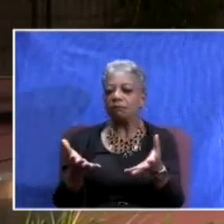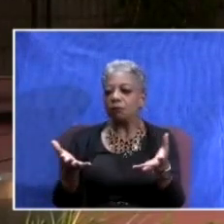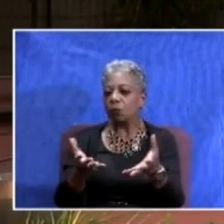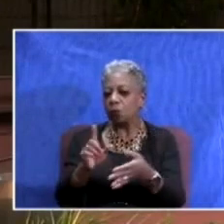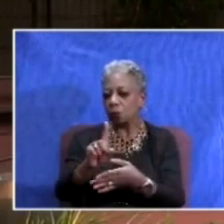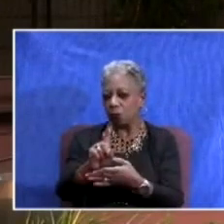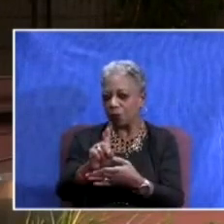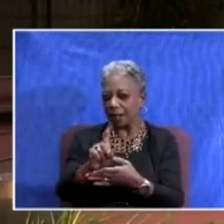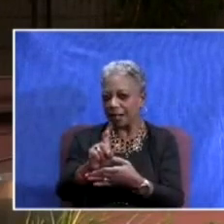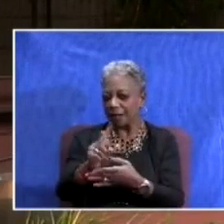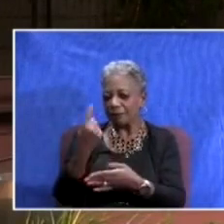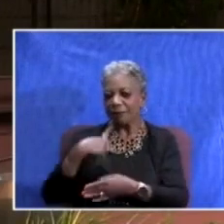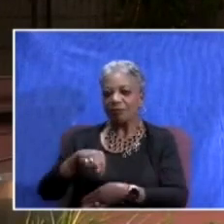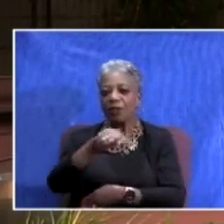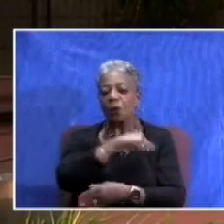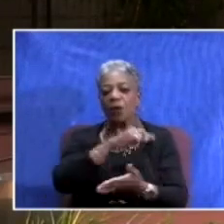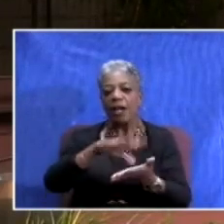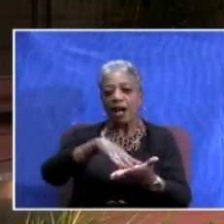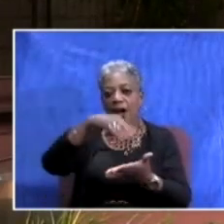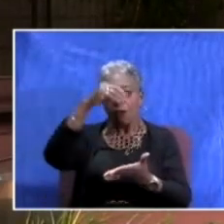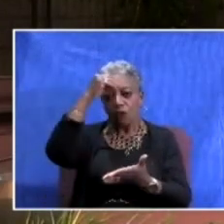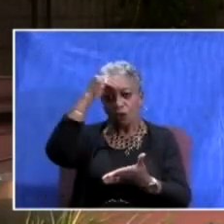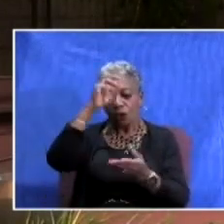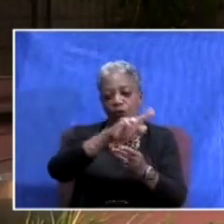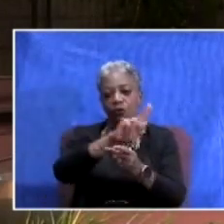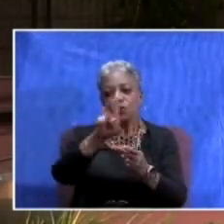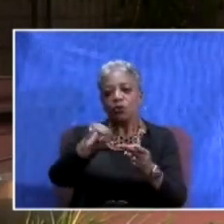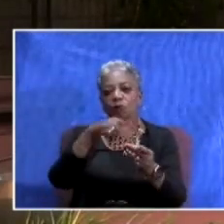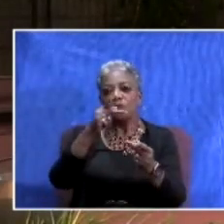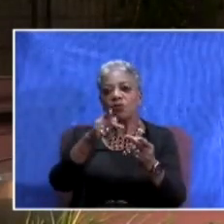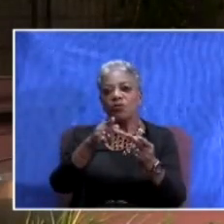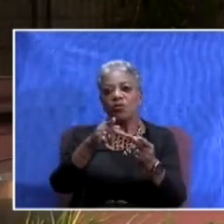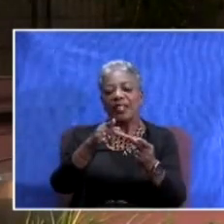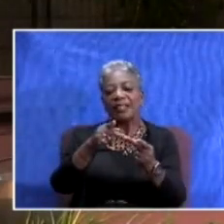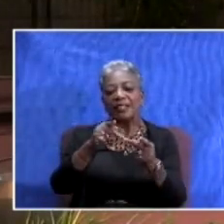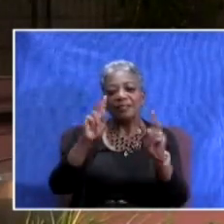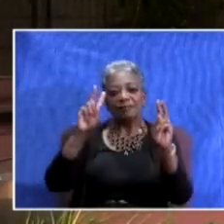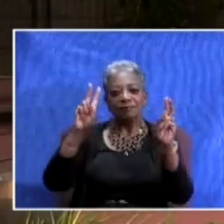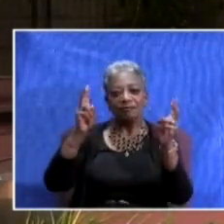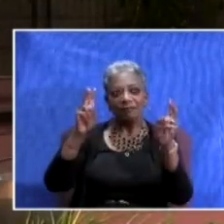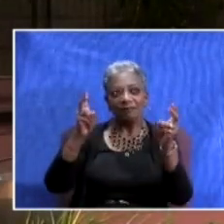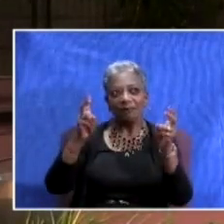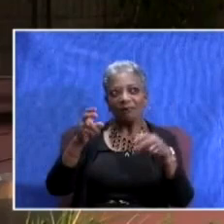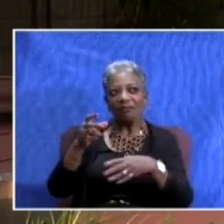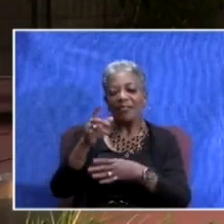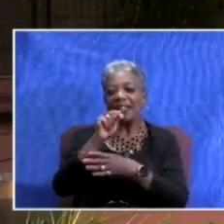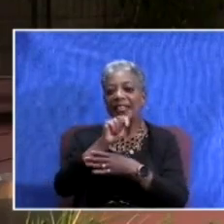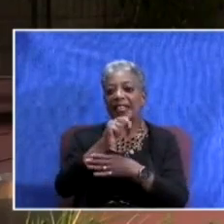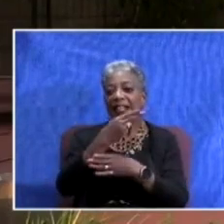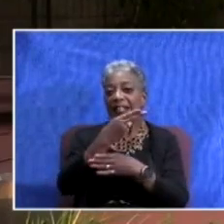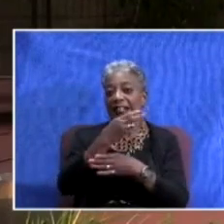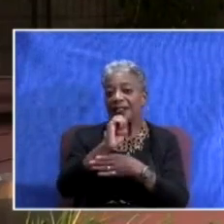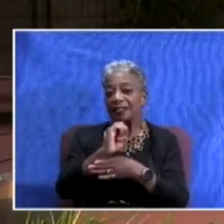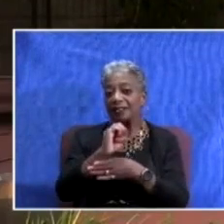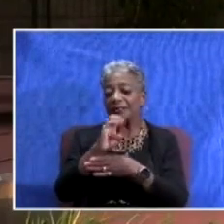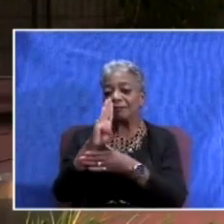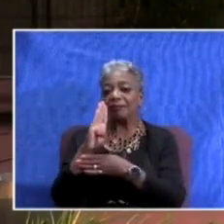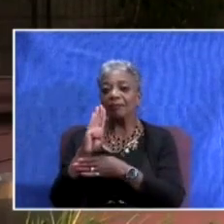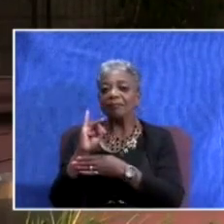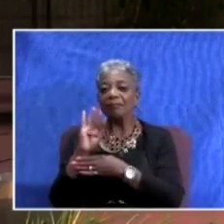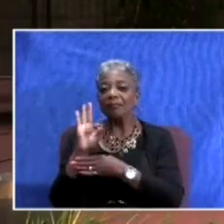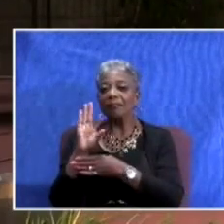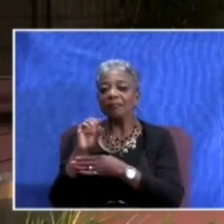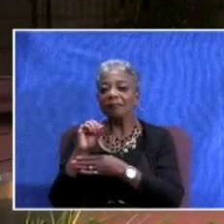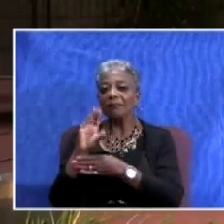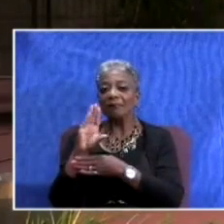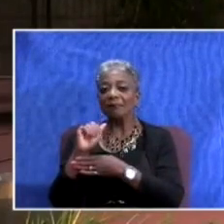learned to perfect. I would entitle the book The Bifocal Church. Because when you wear bifocals,